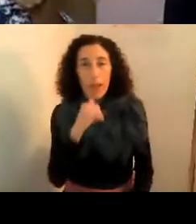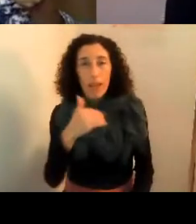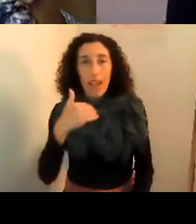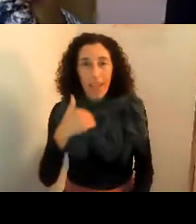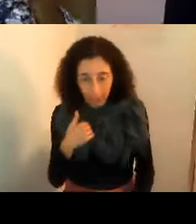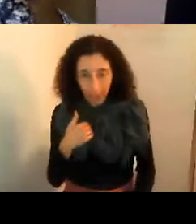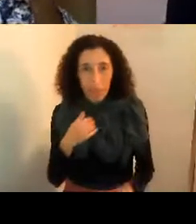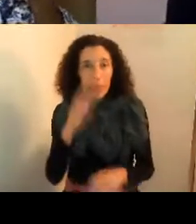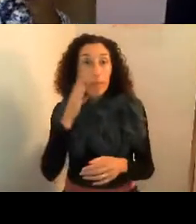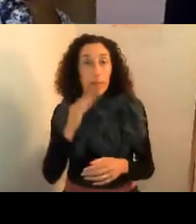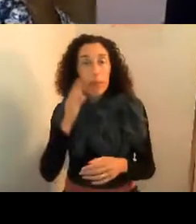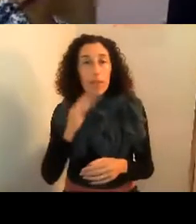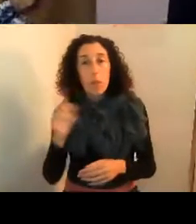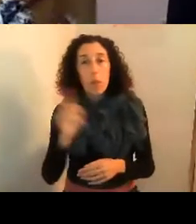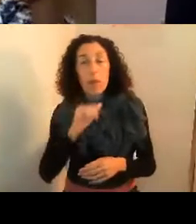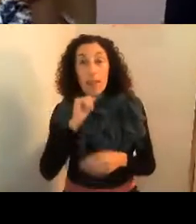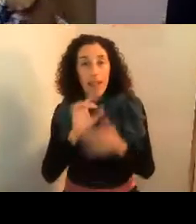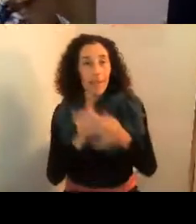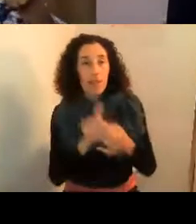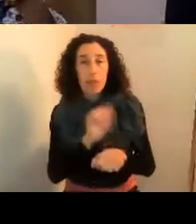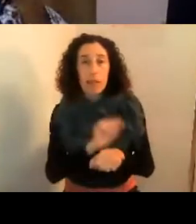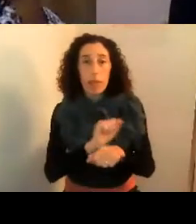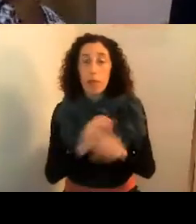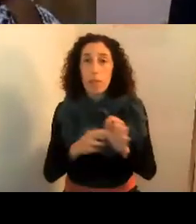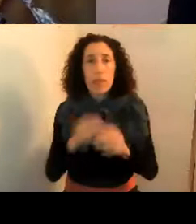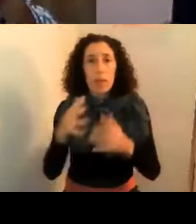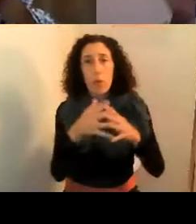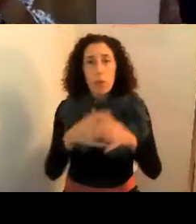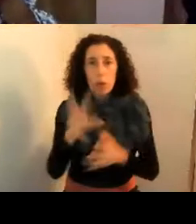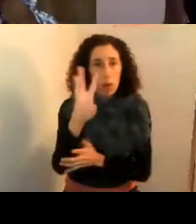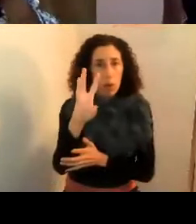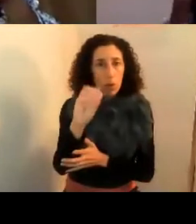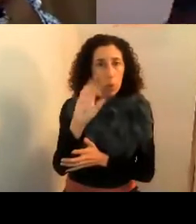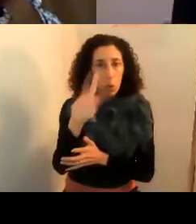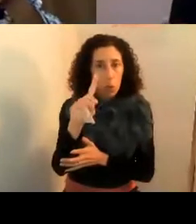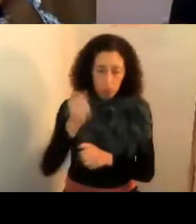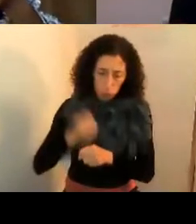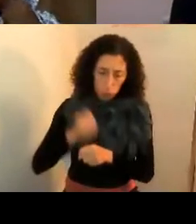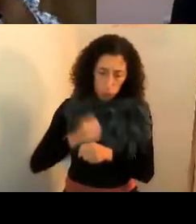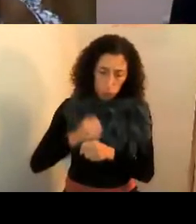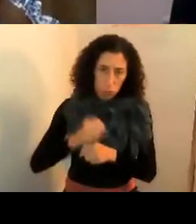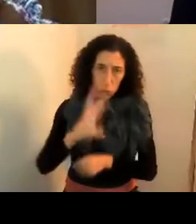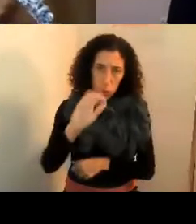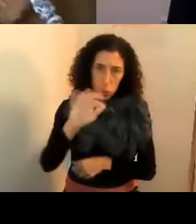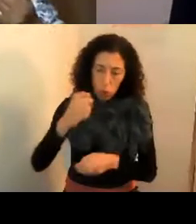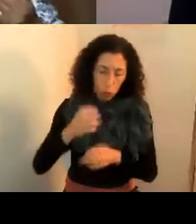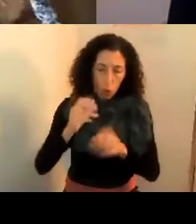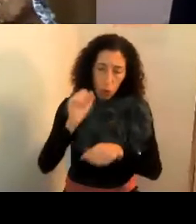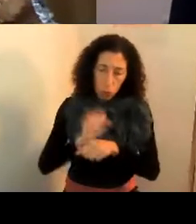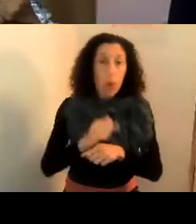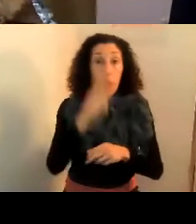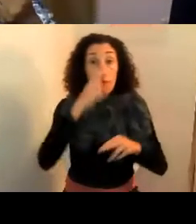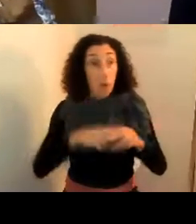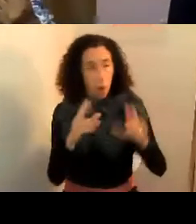labor. So if it doesn't feel laborious, if it doesn't feel, the exercise doesn't feel valuable to